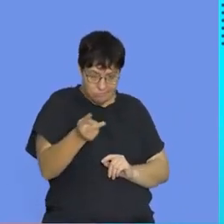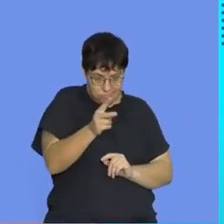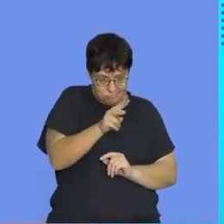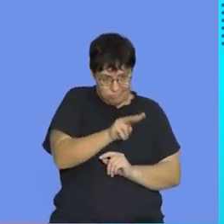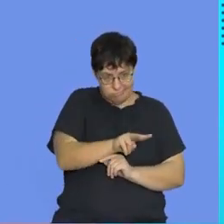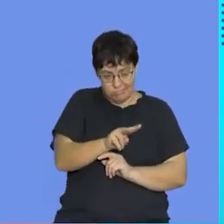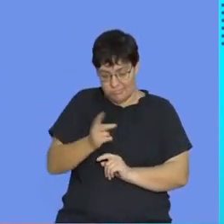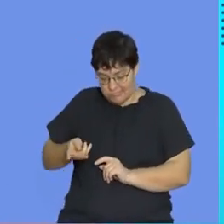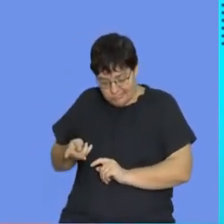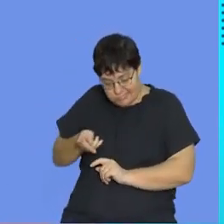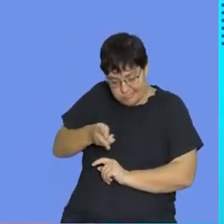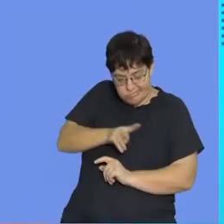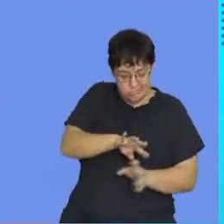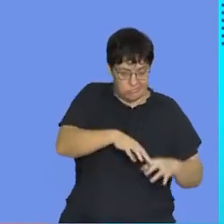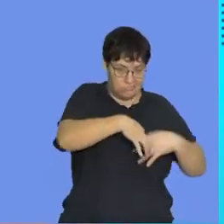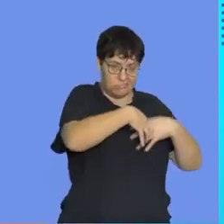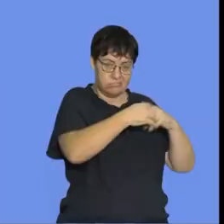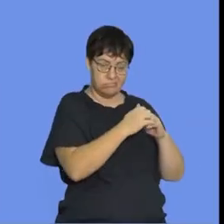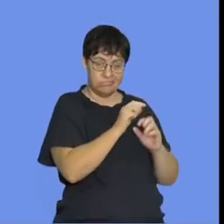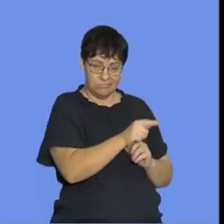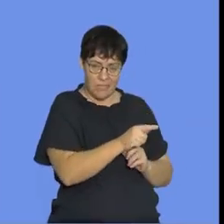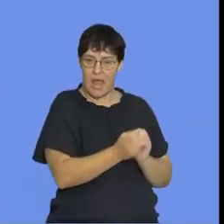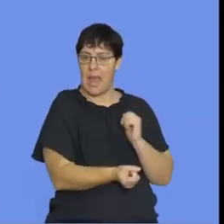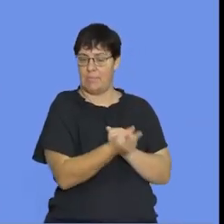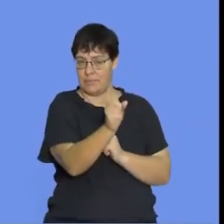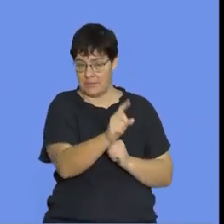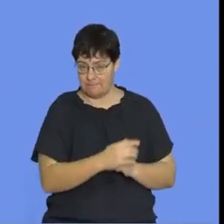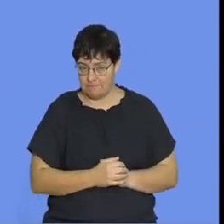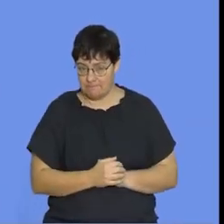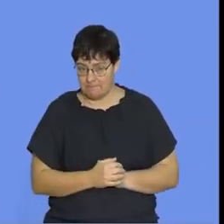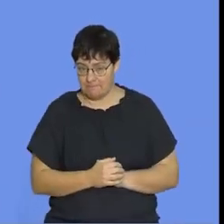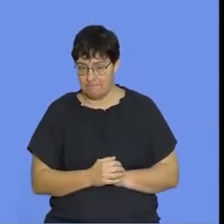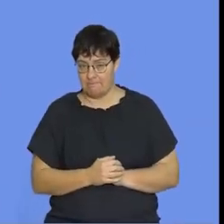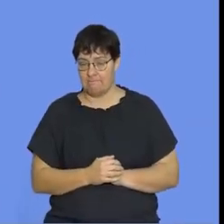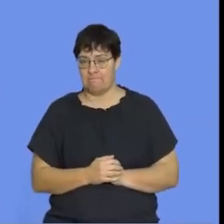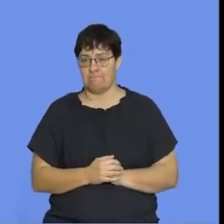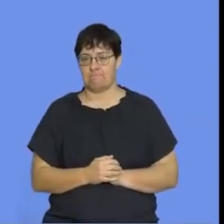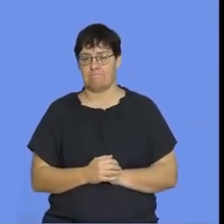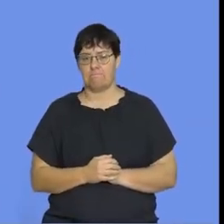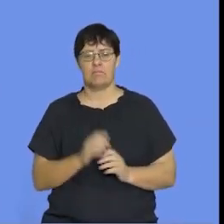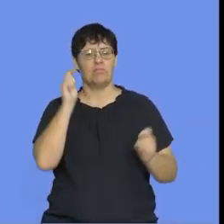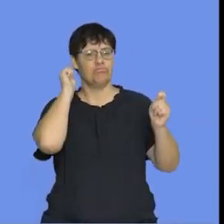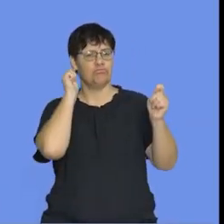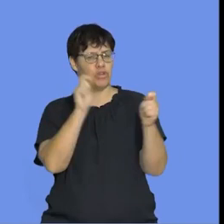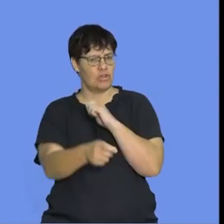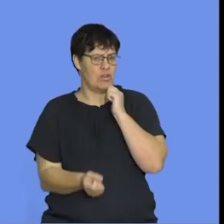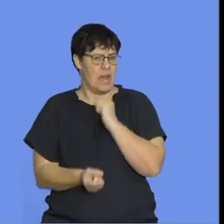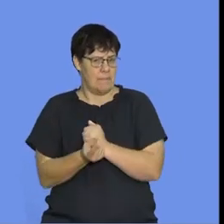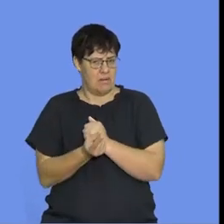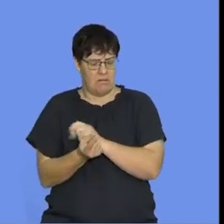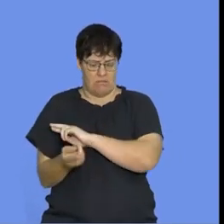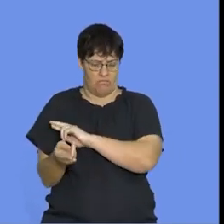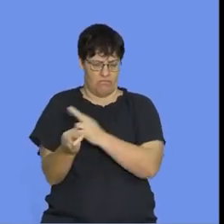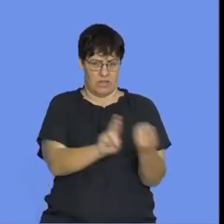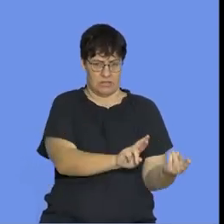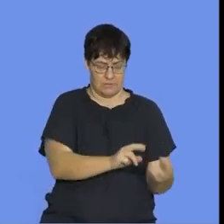we actually get the products, right? Okay, so what are some of these changes that occur in a reaction?